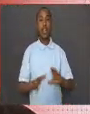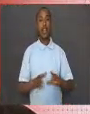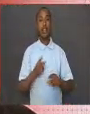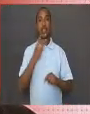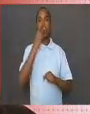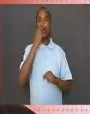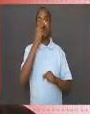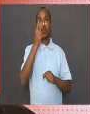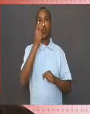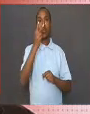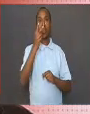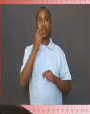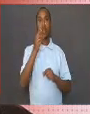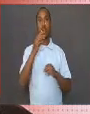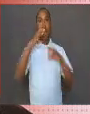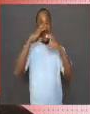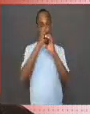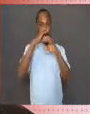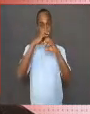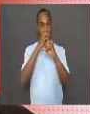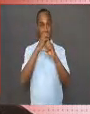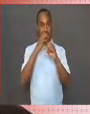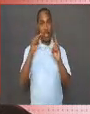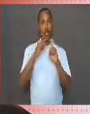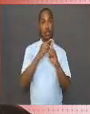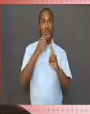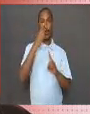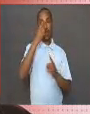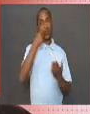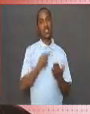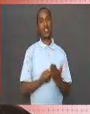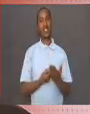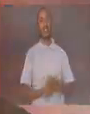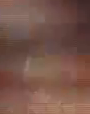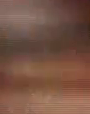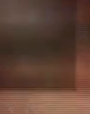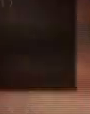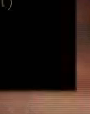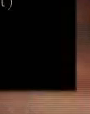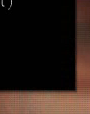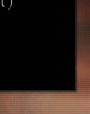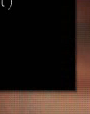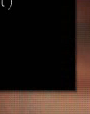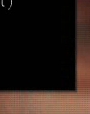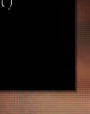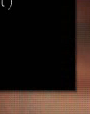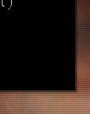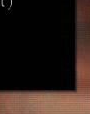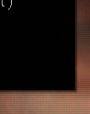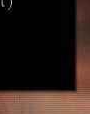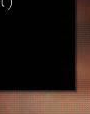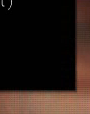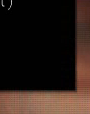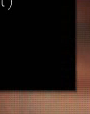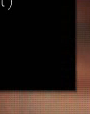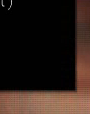Let us look at an experiment to show this. For this synthesis you will need